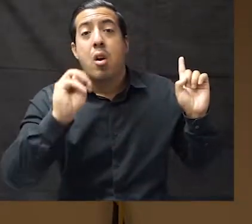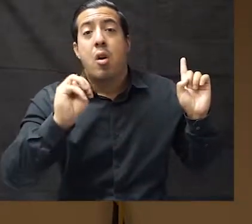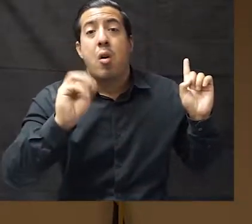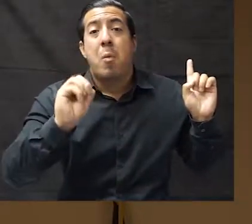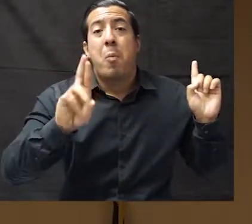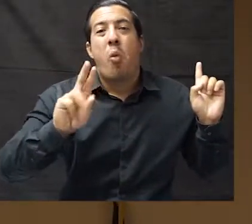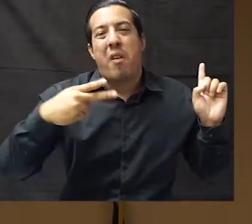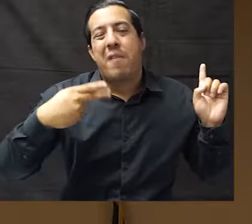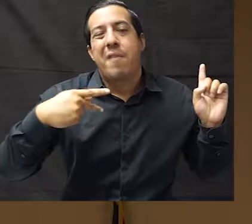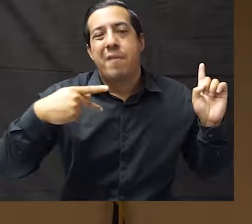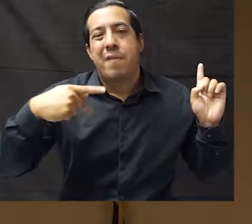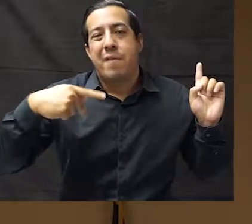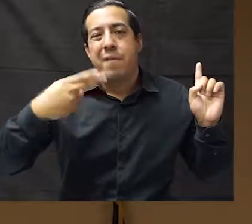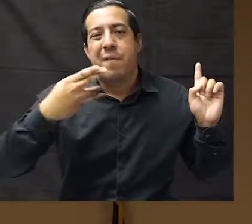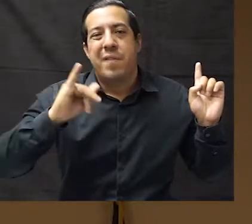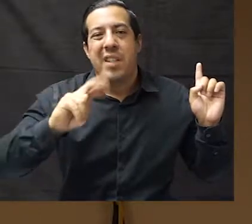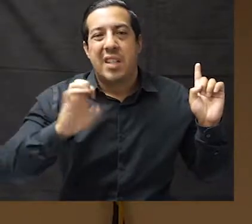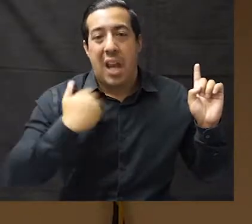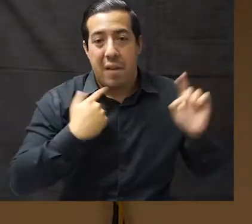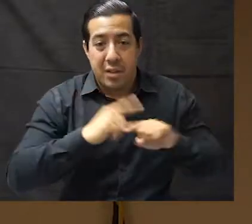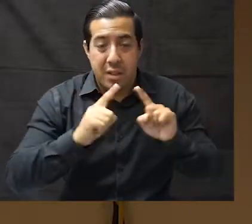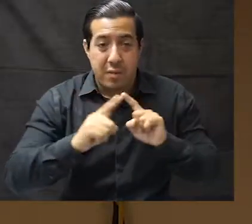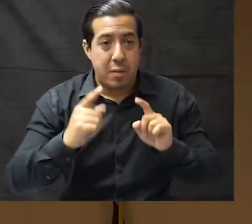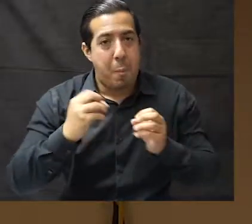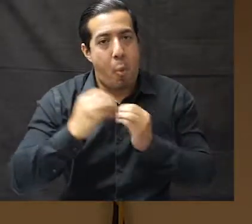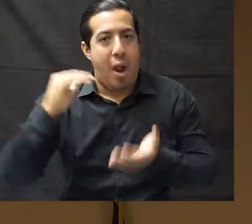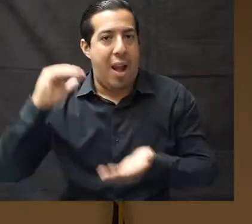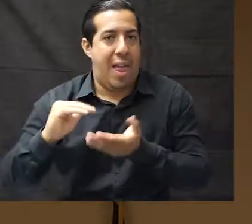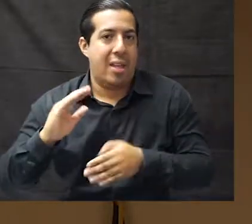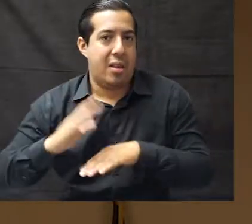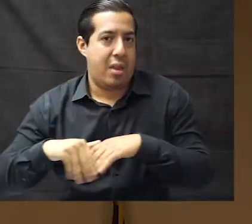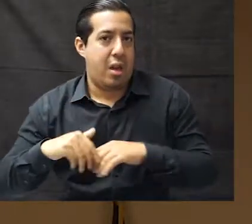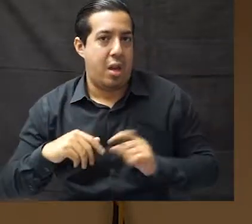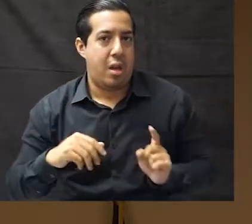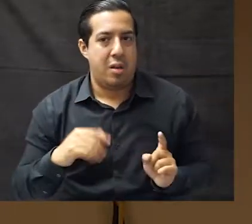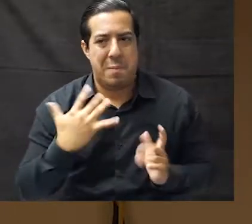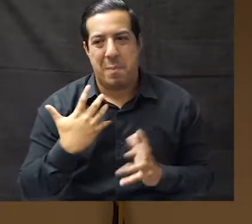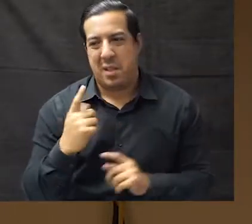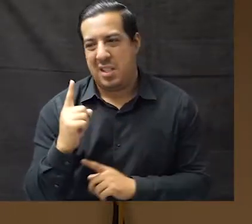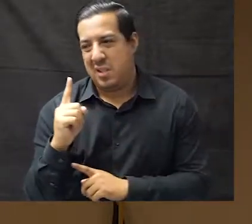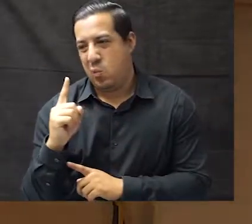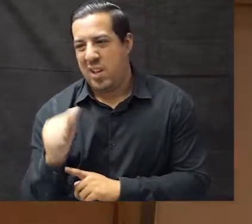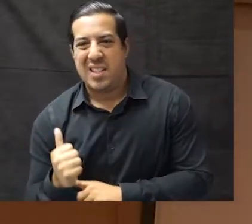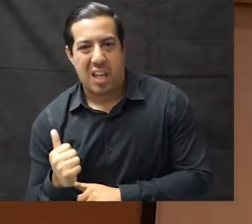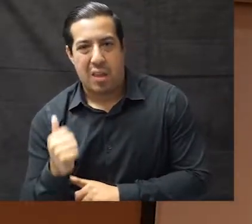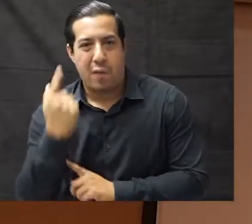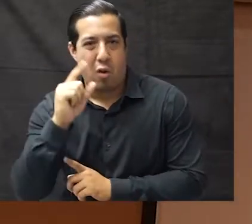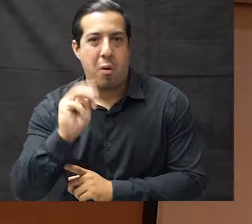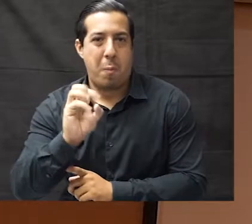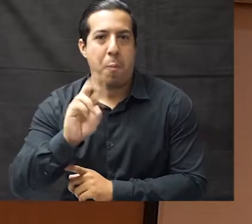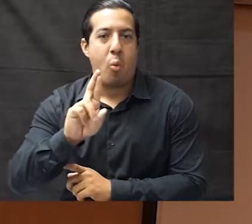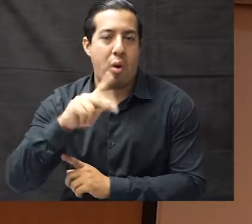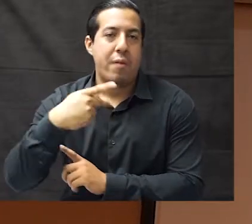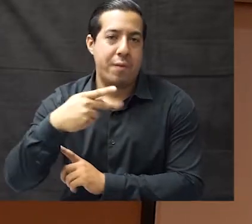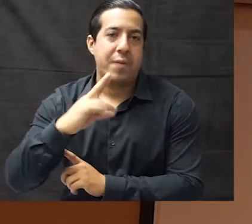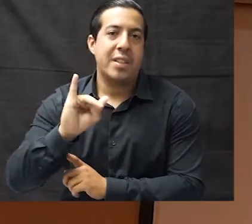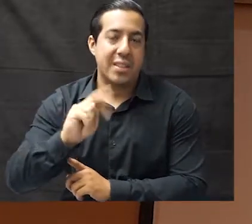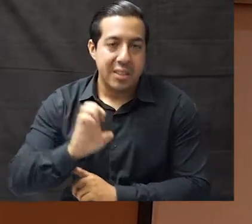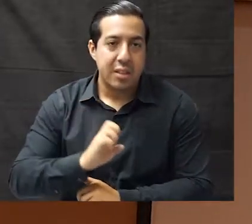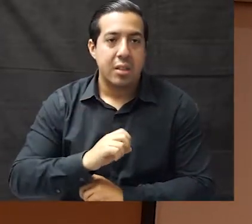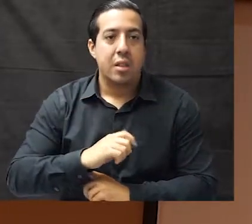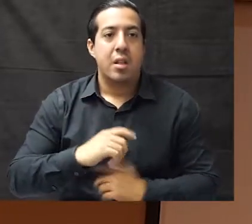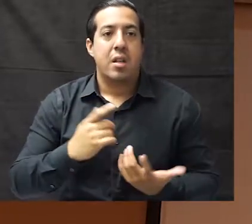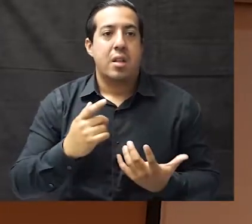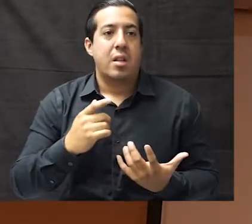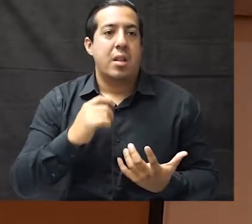everything to morphine. So I start looking at oxycodone, which is the OxyContin, oxys that people hear about some. That's about